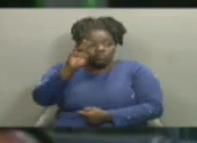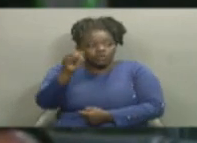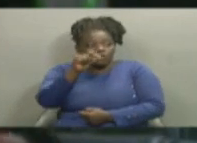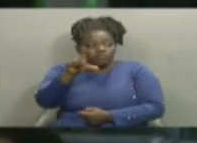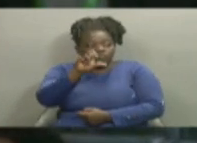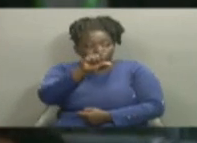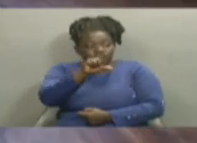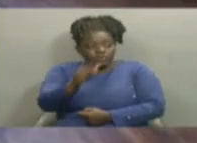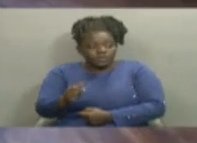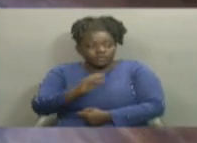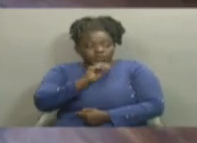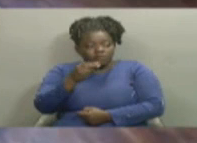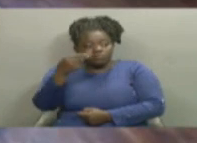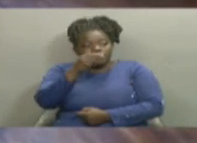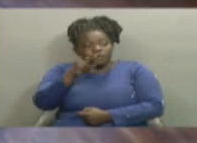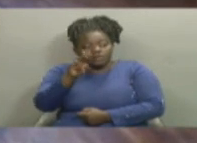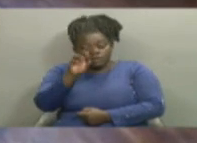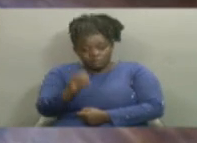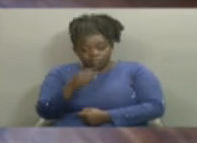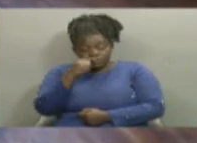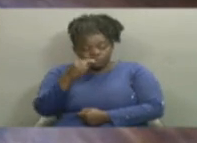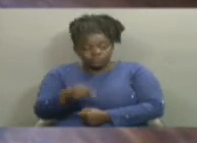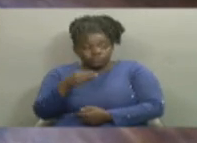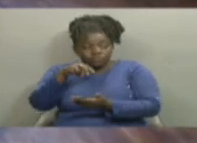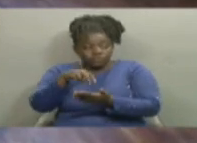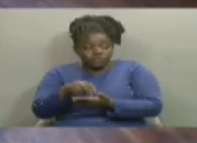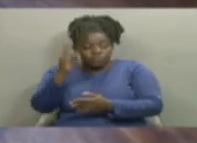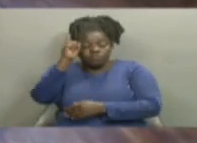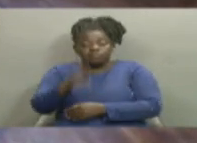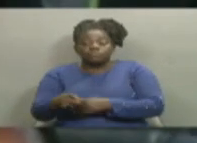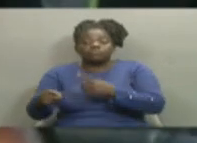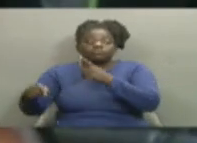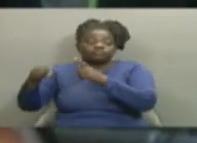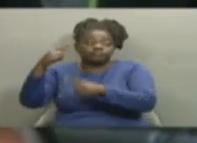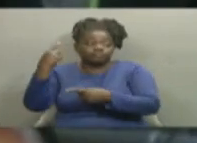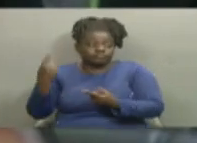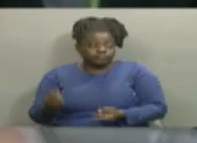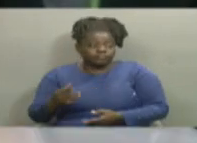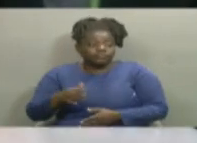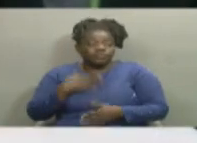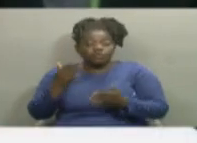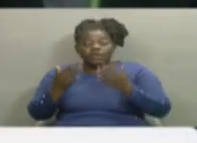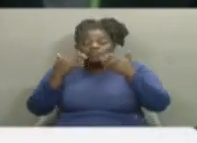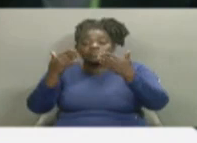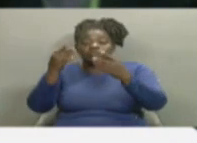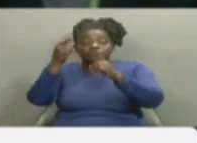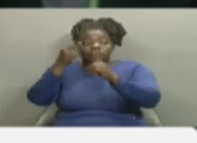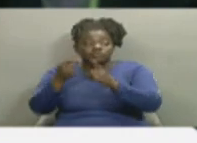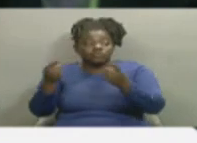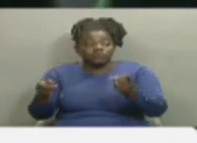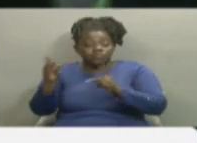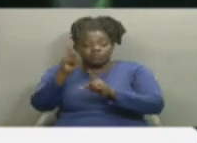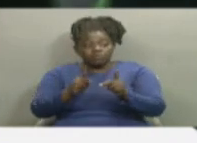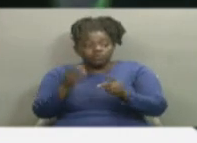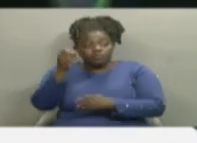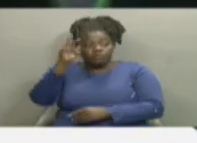our hero. Yebaza abayimiridde naye okutuuka ku buwanguzi. My gratitude also goes to the people of